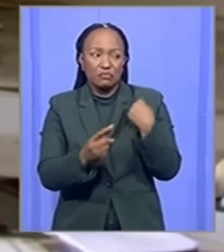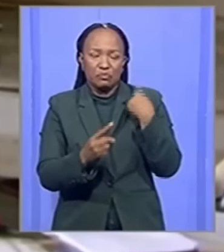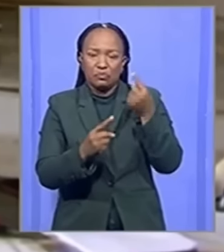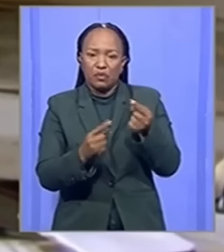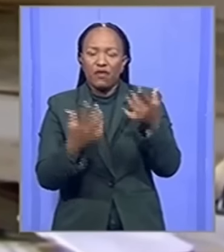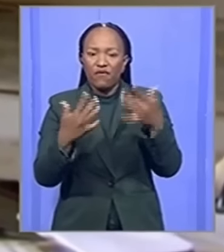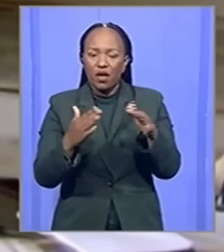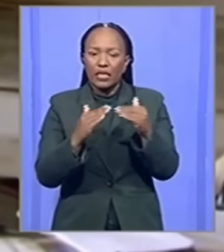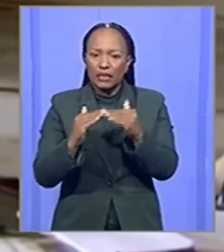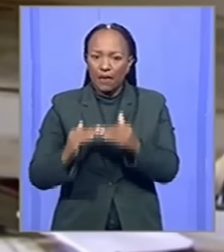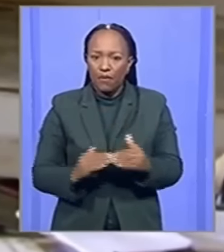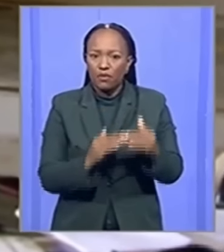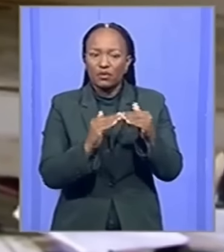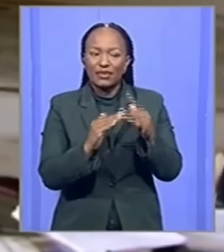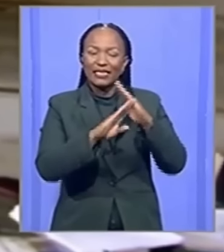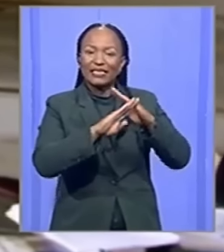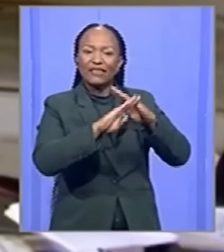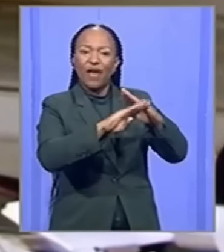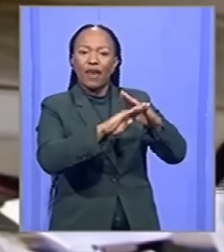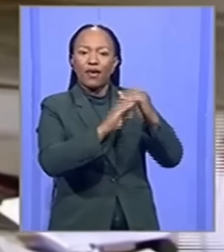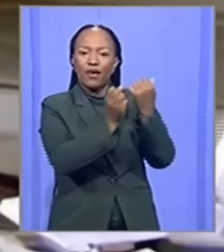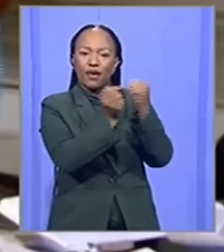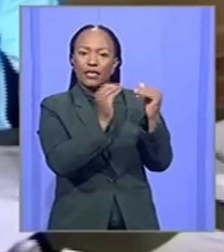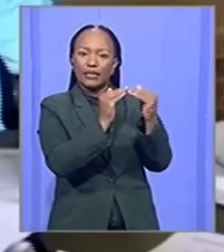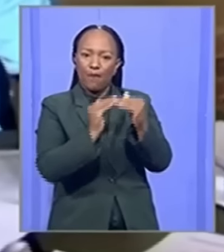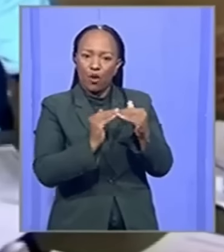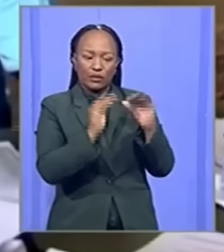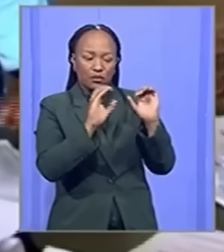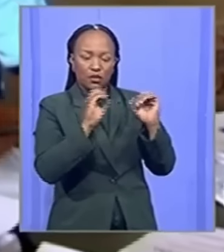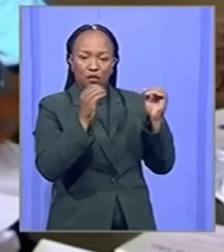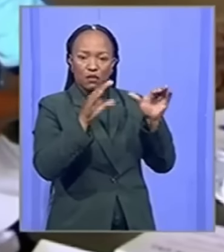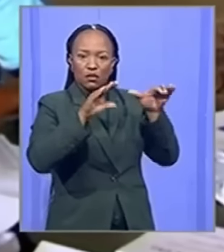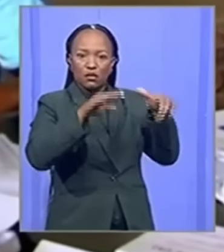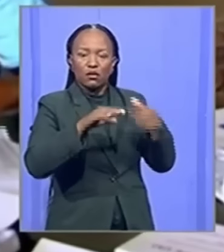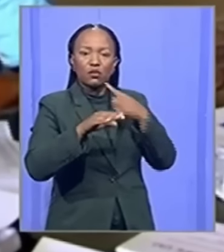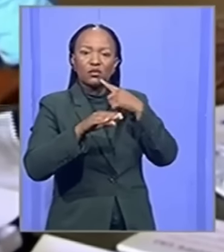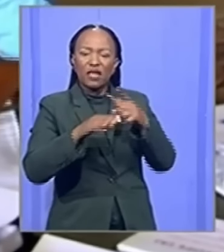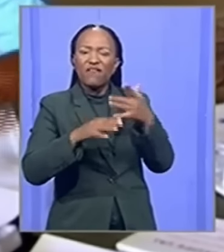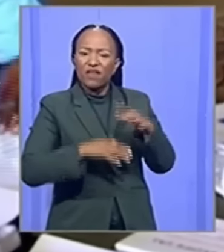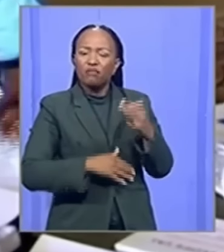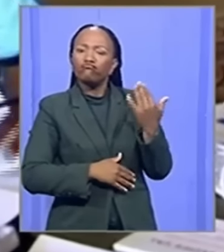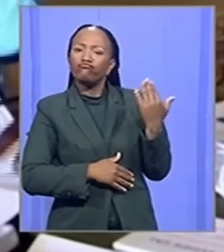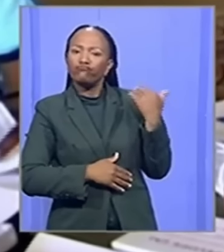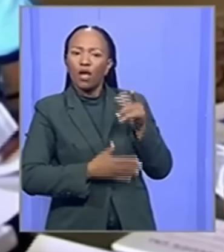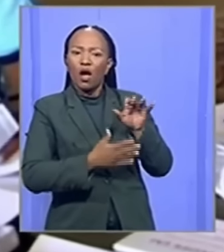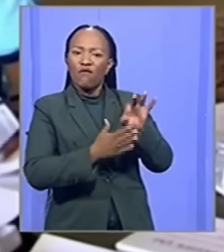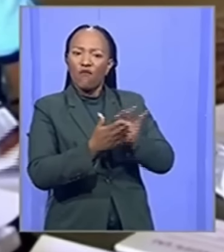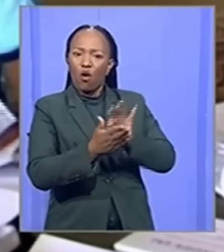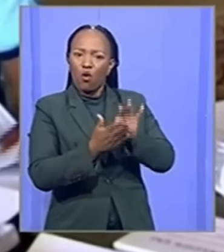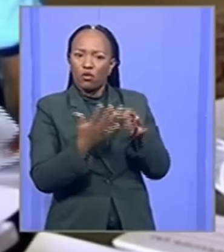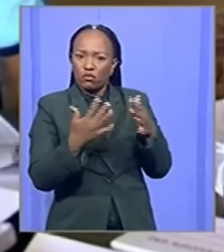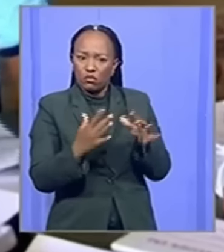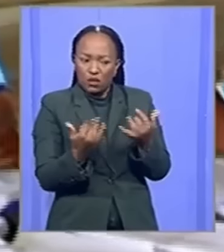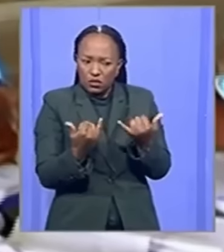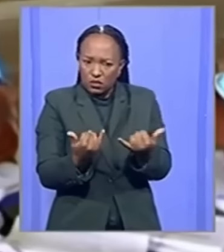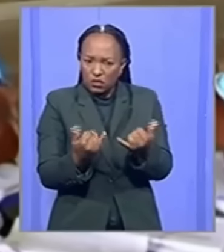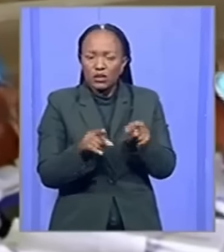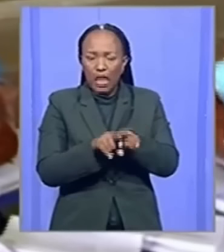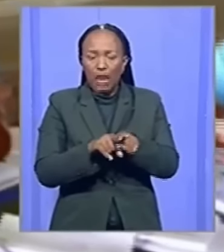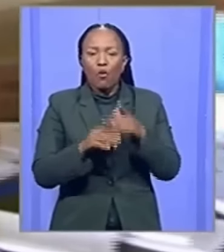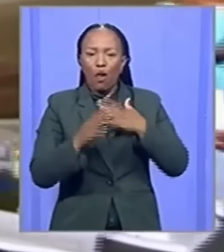demokrasi. Defend Our Democracy ba hlapanya hore fela jwalo ka dikgetho tsa dilemo tse fetileng ho tla ba le mamellano le